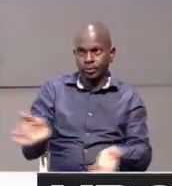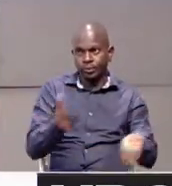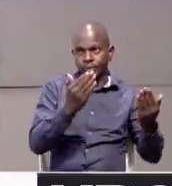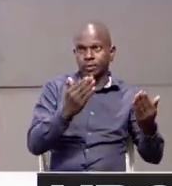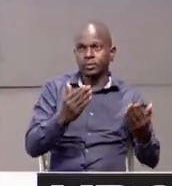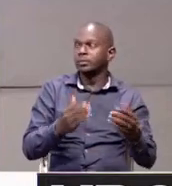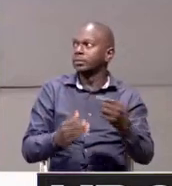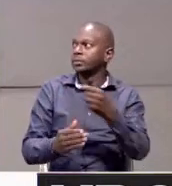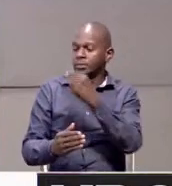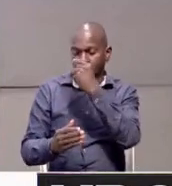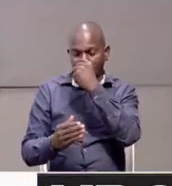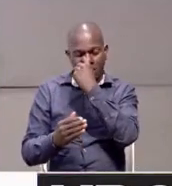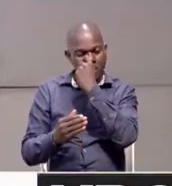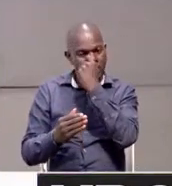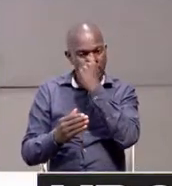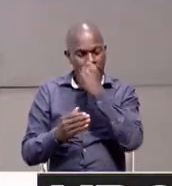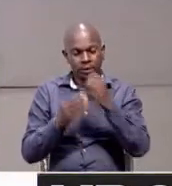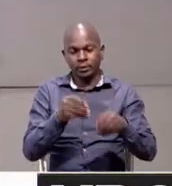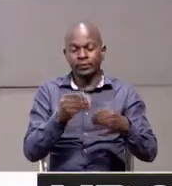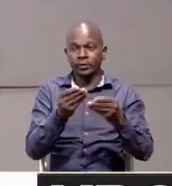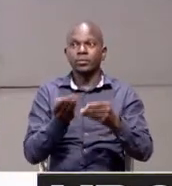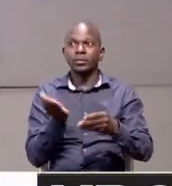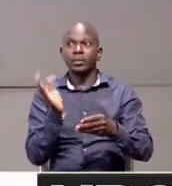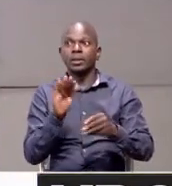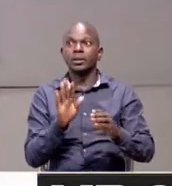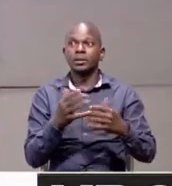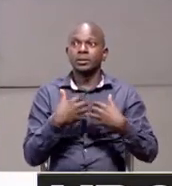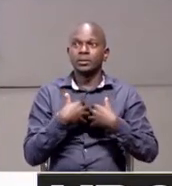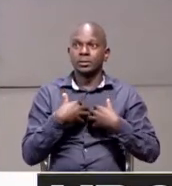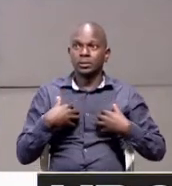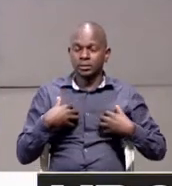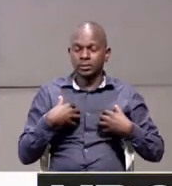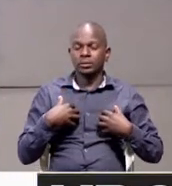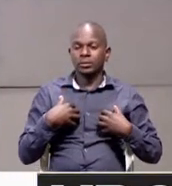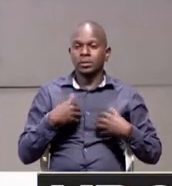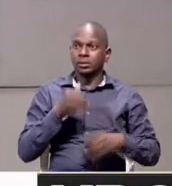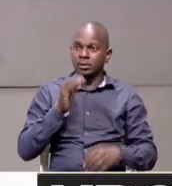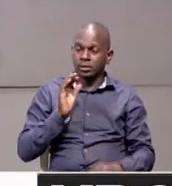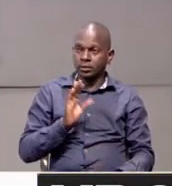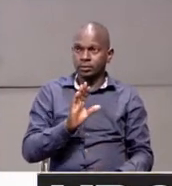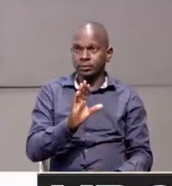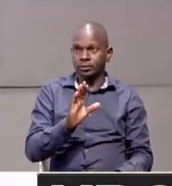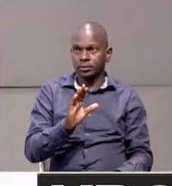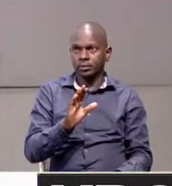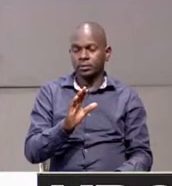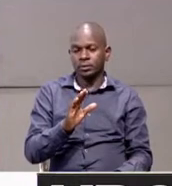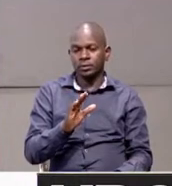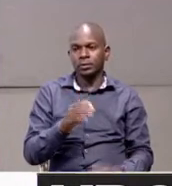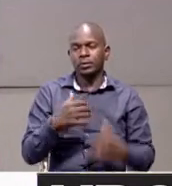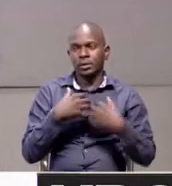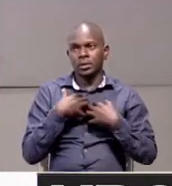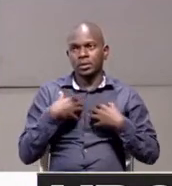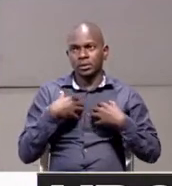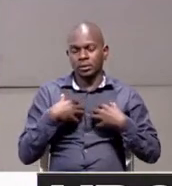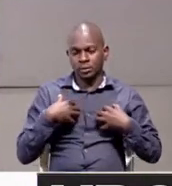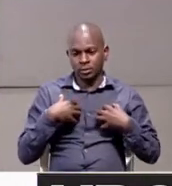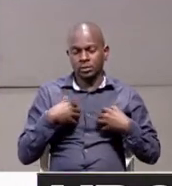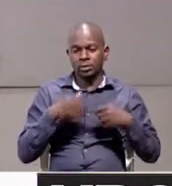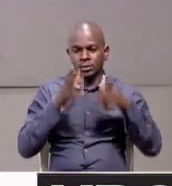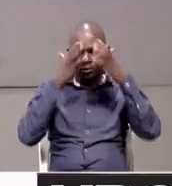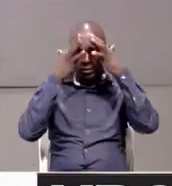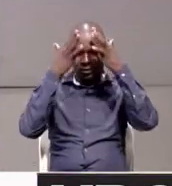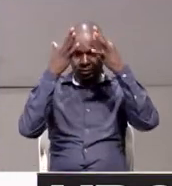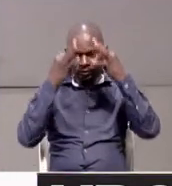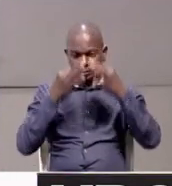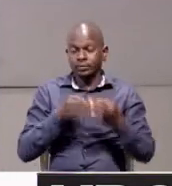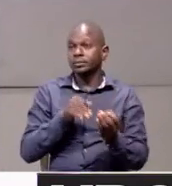warriors. Instead of giving the animals back to the owners, the one the animals were raided from, they decided to